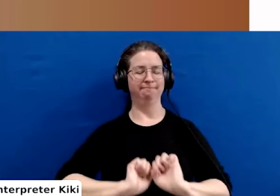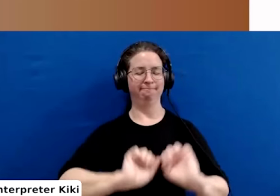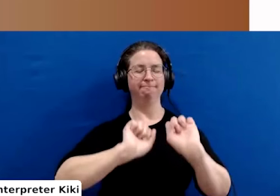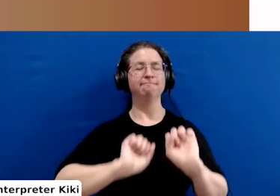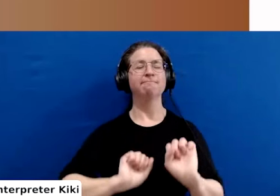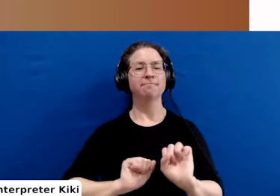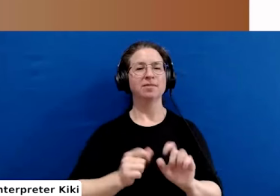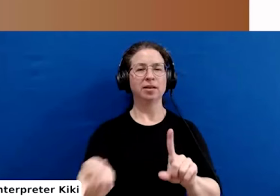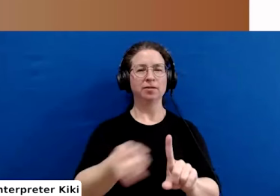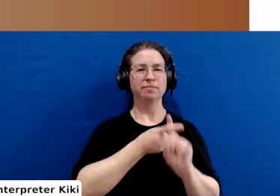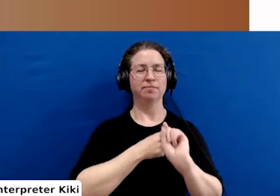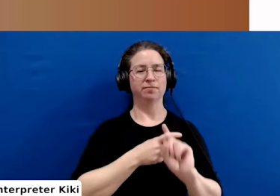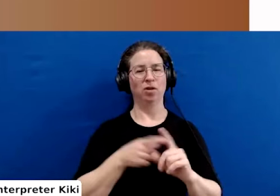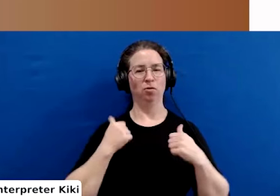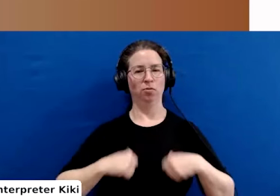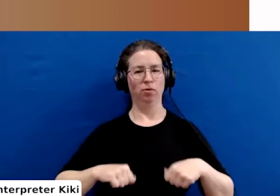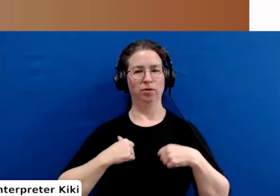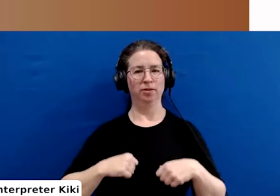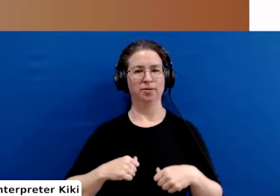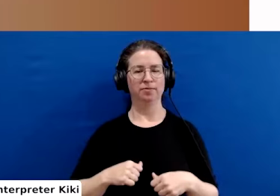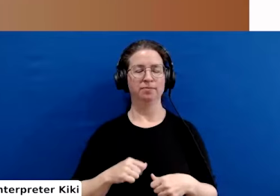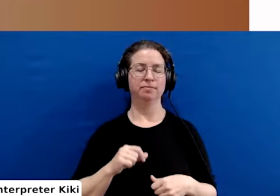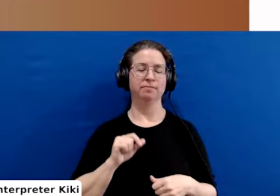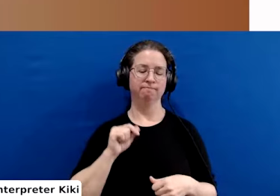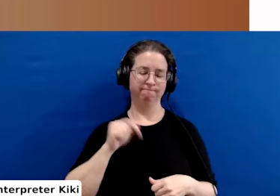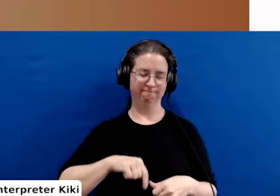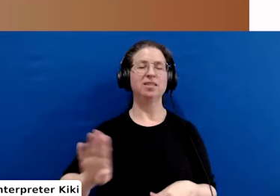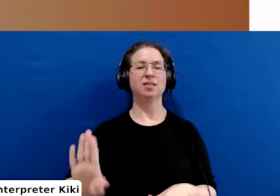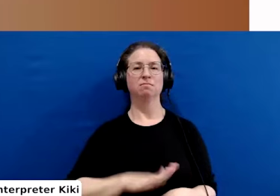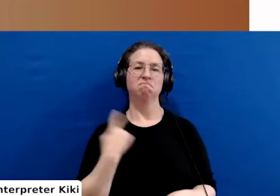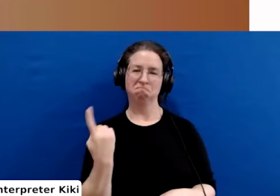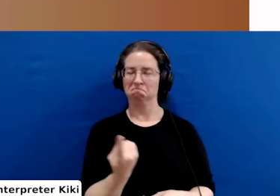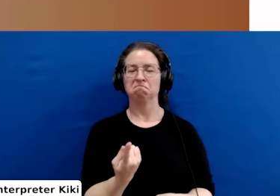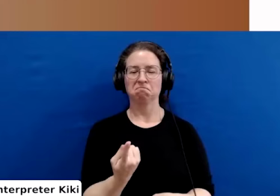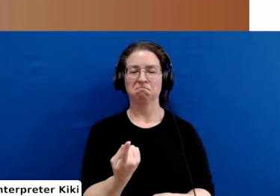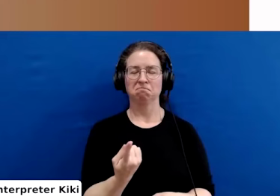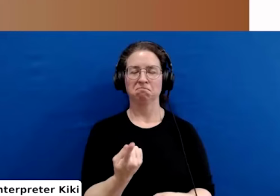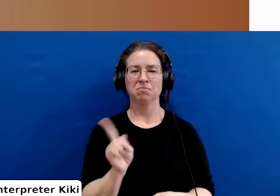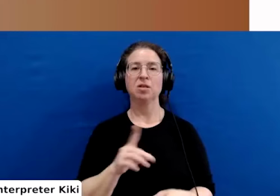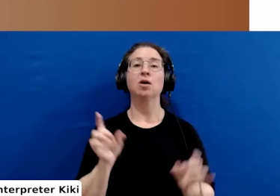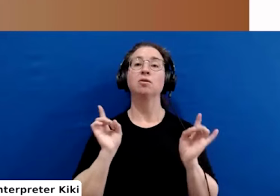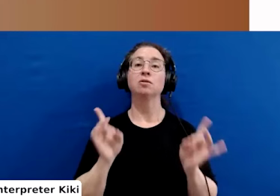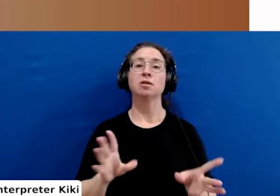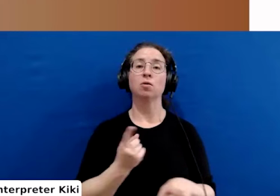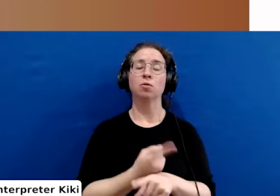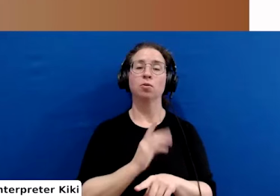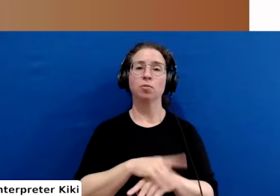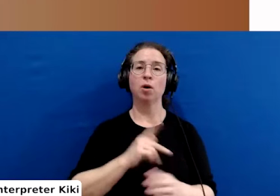Okay, that's a bit about ATSI. Now we're going to jump into the program. So,